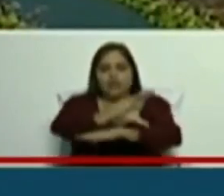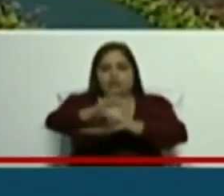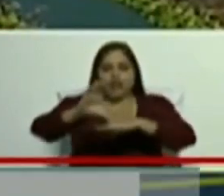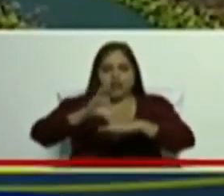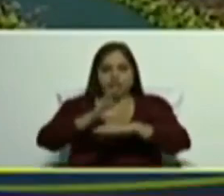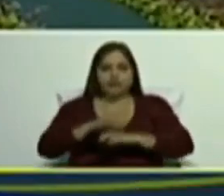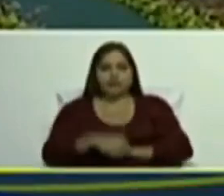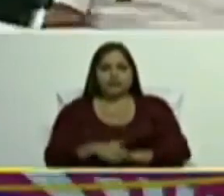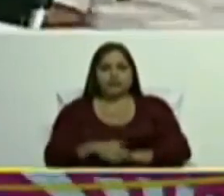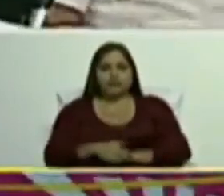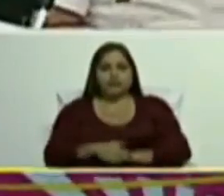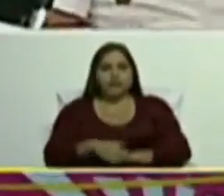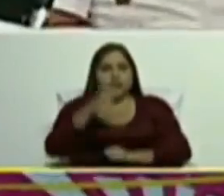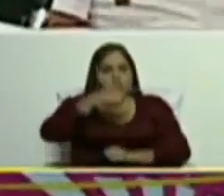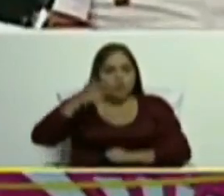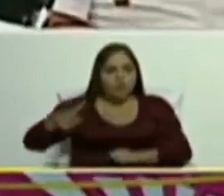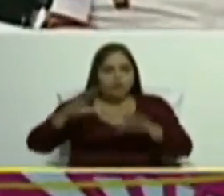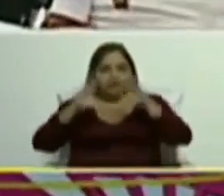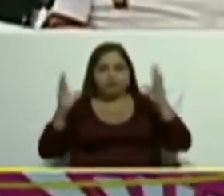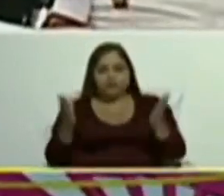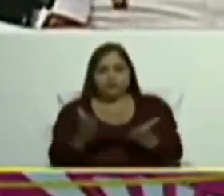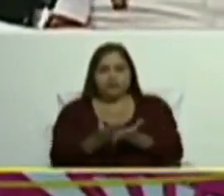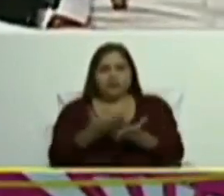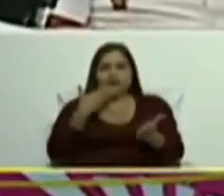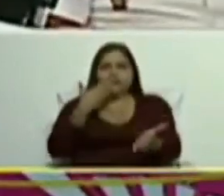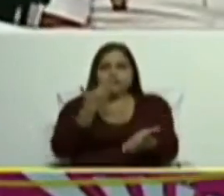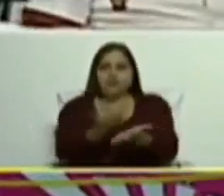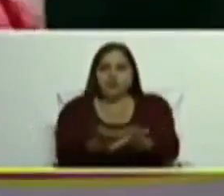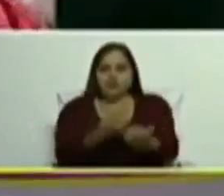the Caribbean and for the world.